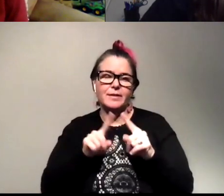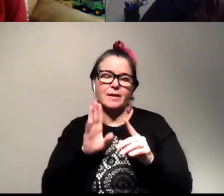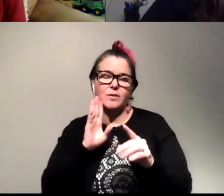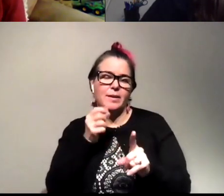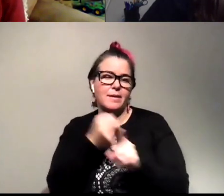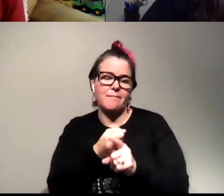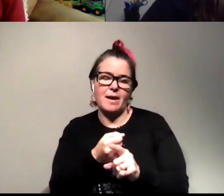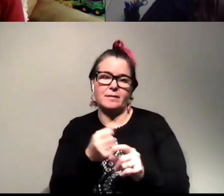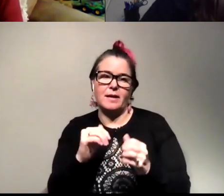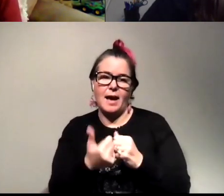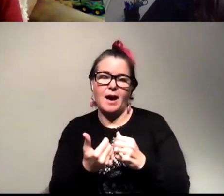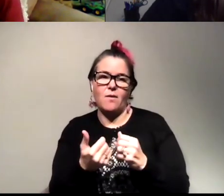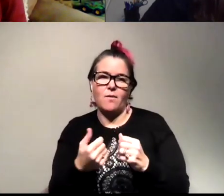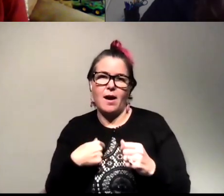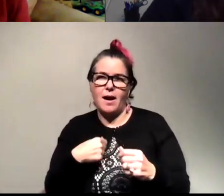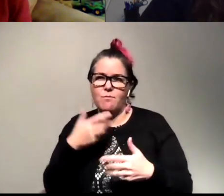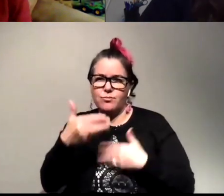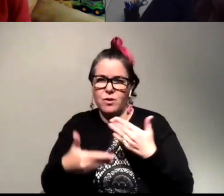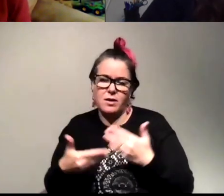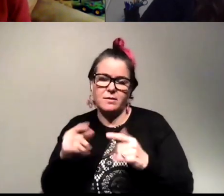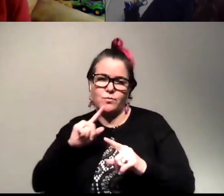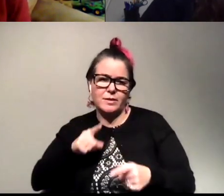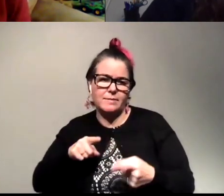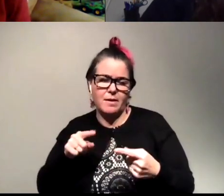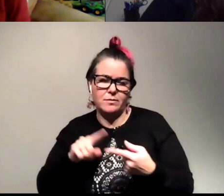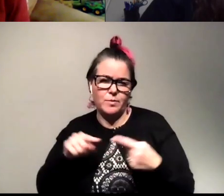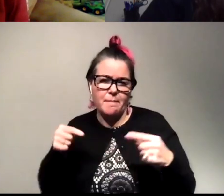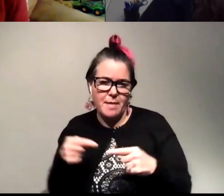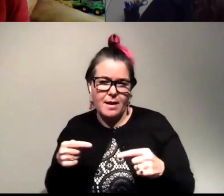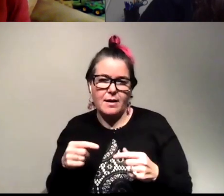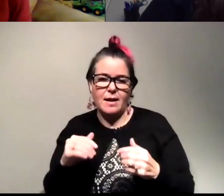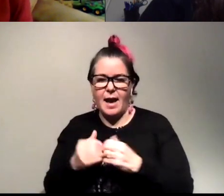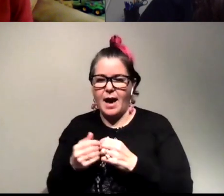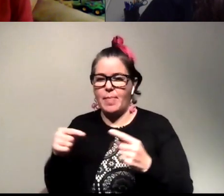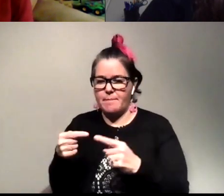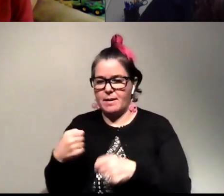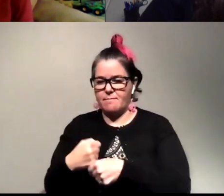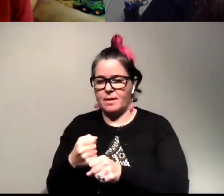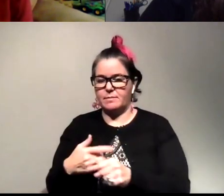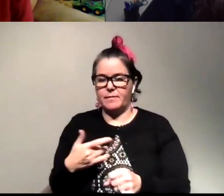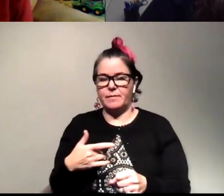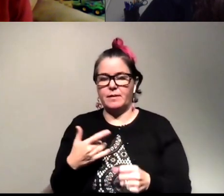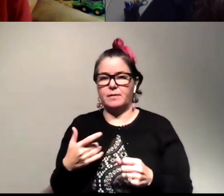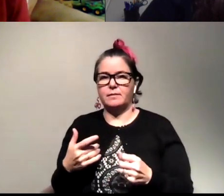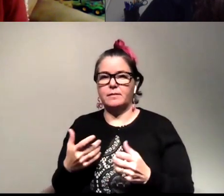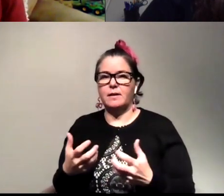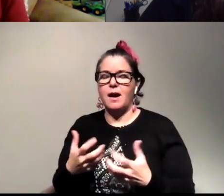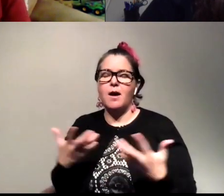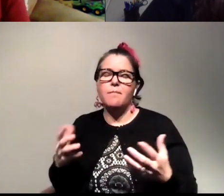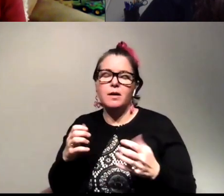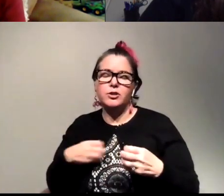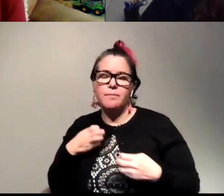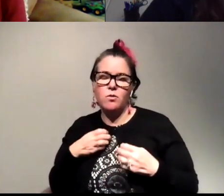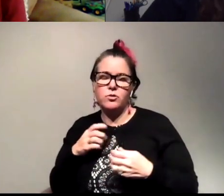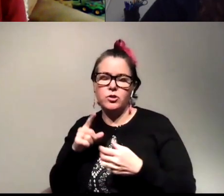impact how I process pain, how that pain makes me feel, and how much emotional attachment I put on